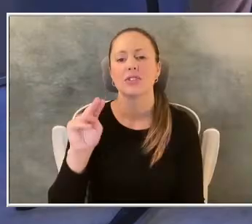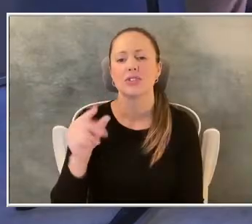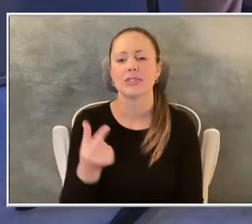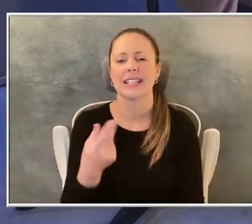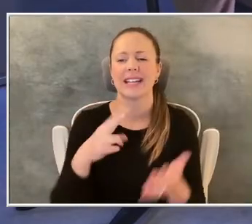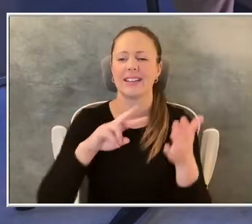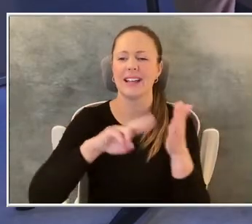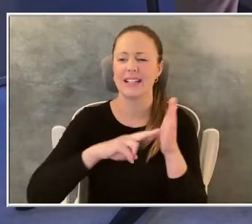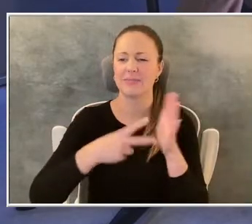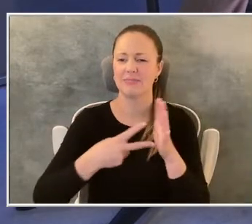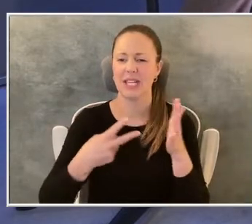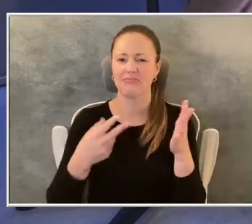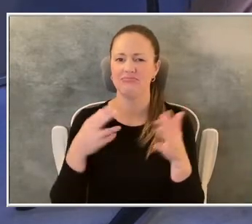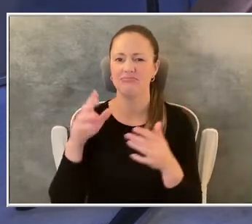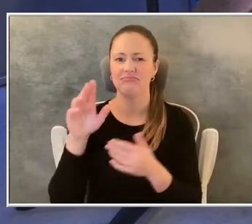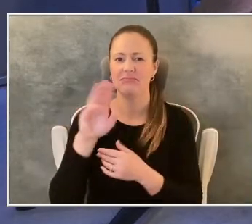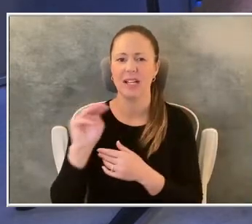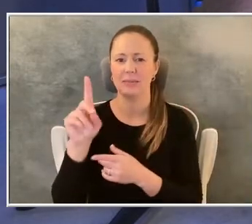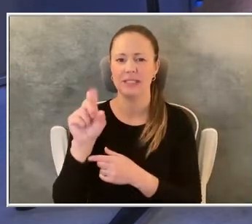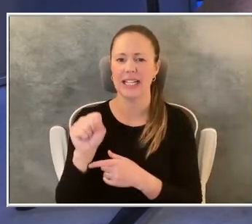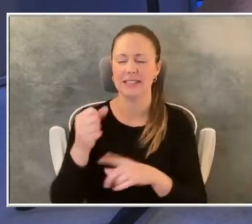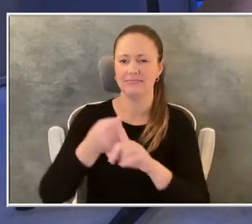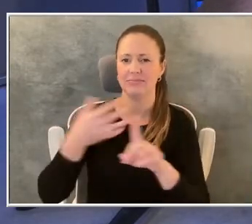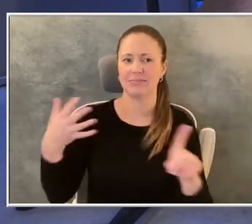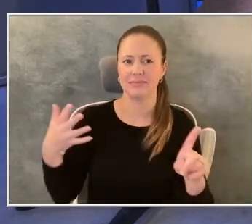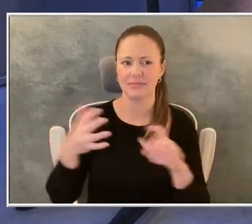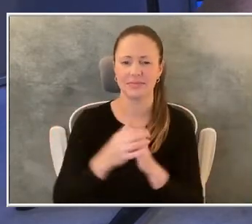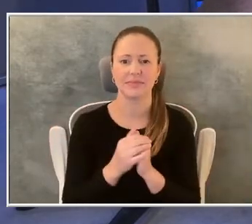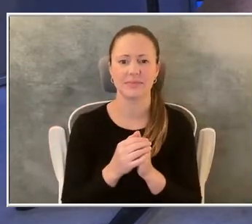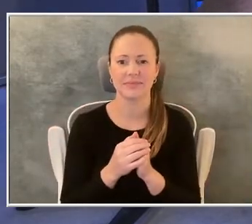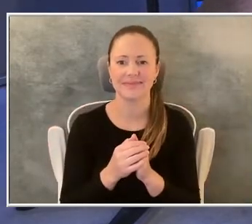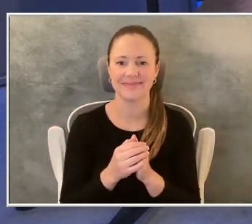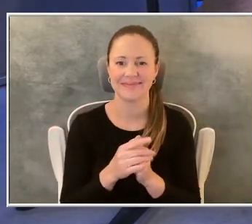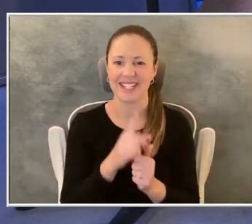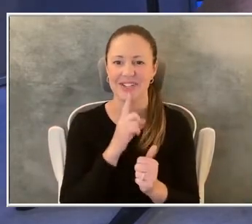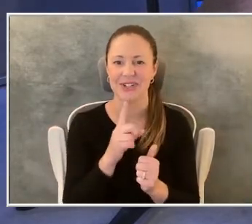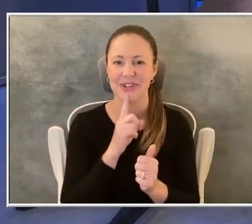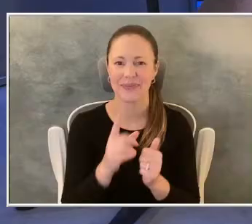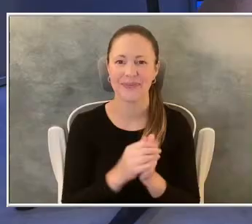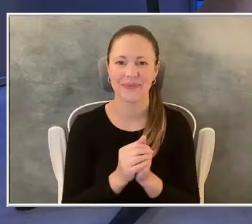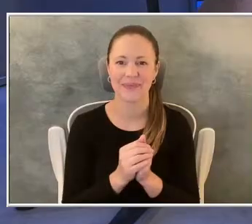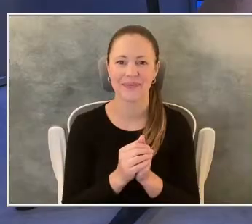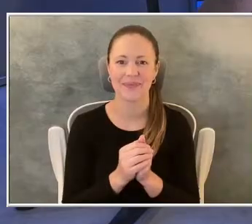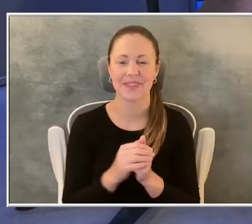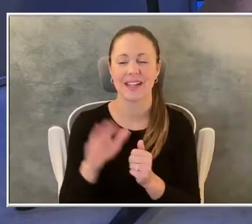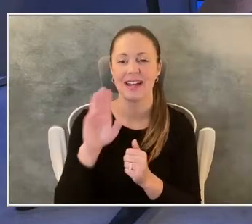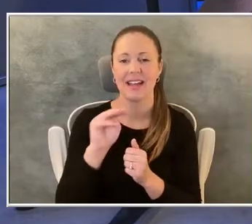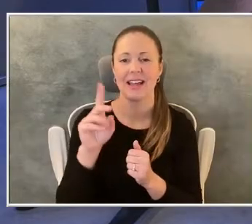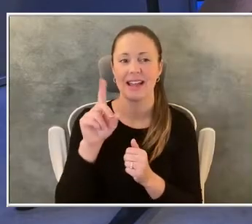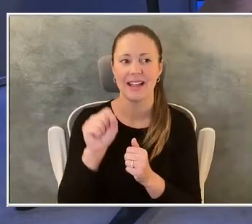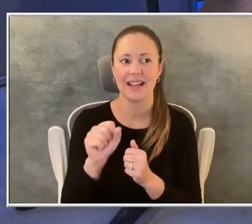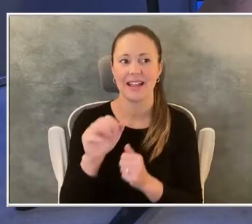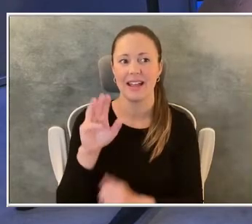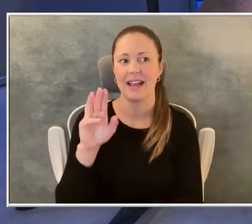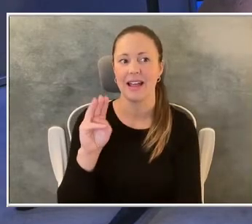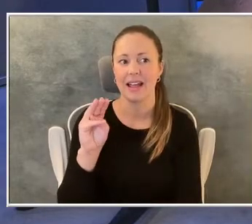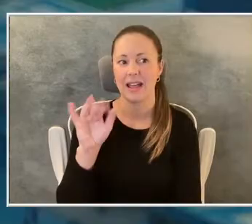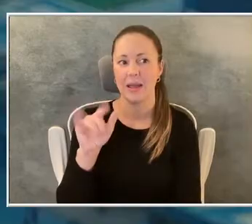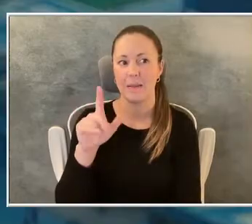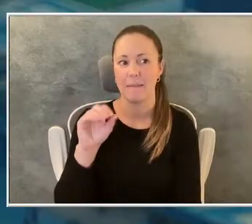is and what's the big long name. I'll let you pronounce it. Sure. So MDS stands for myelodysplastic